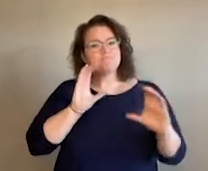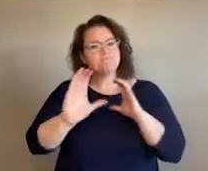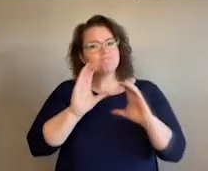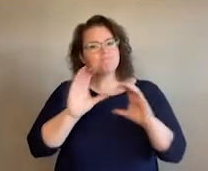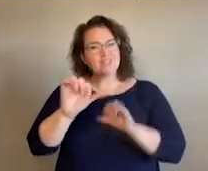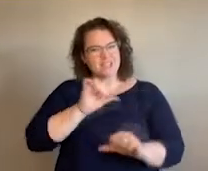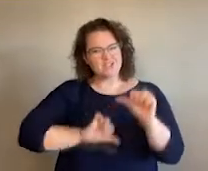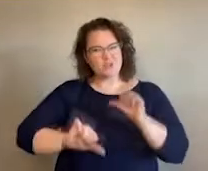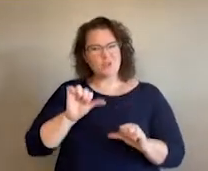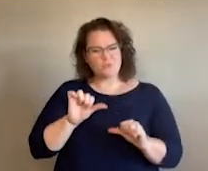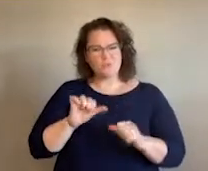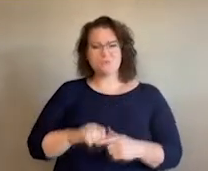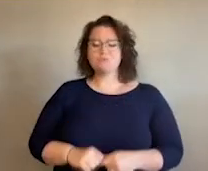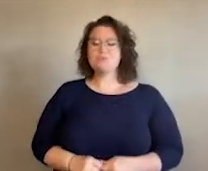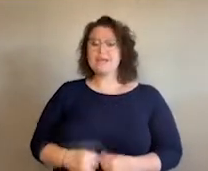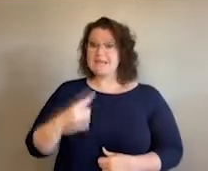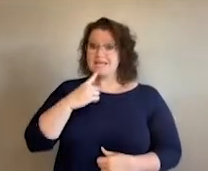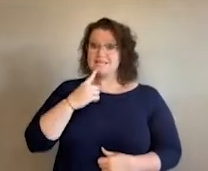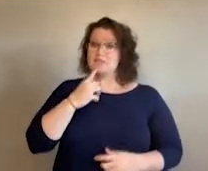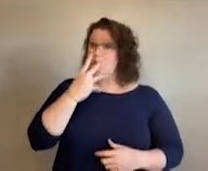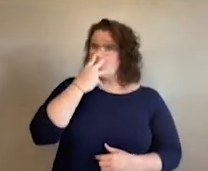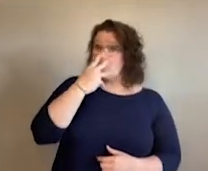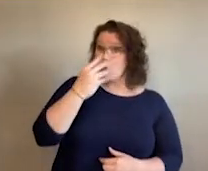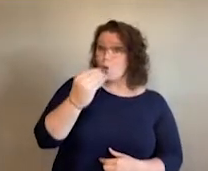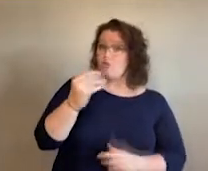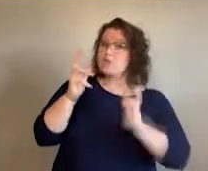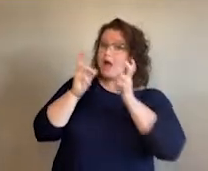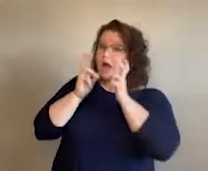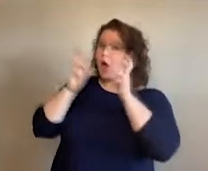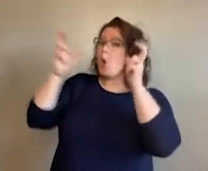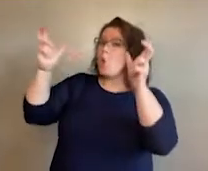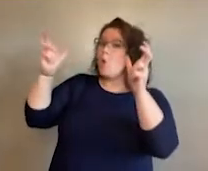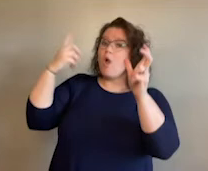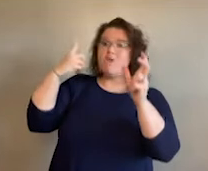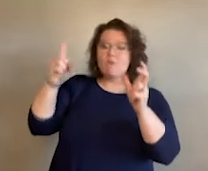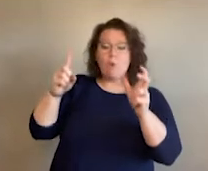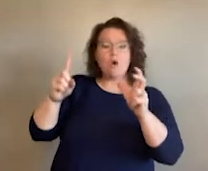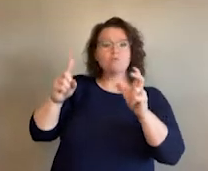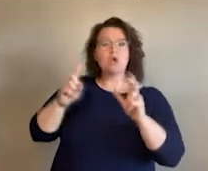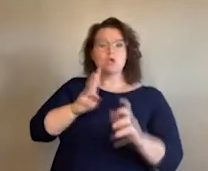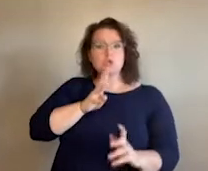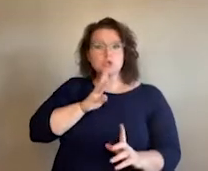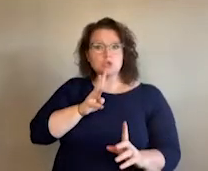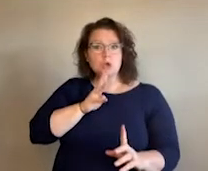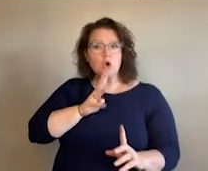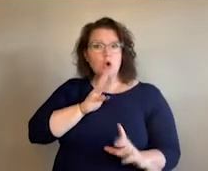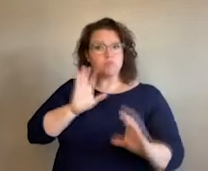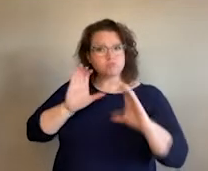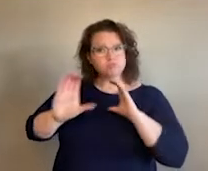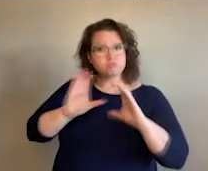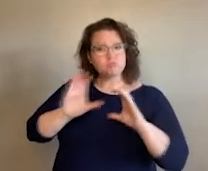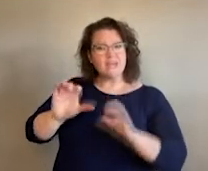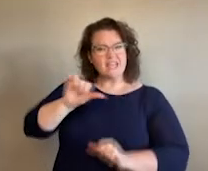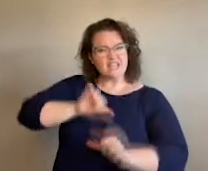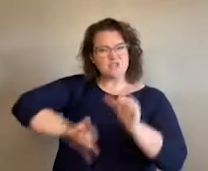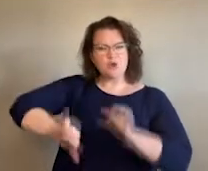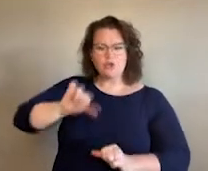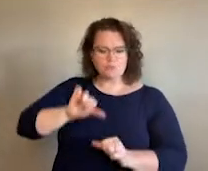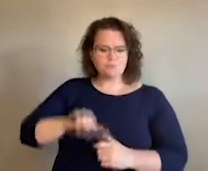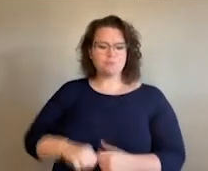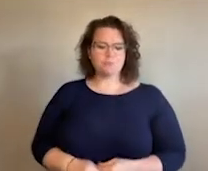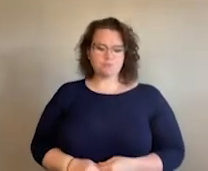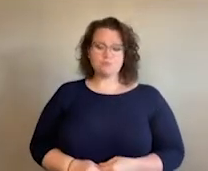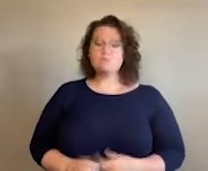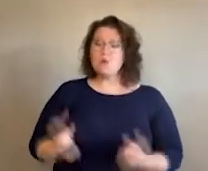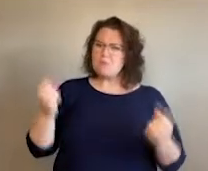says, wolves howl to talk to each other. So I wanted her to learn just like what we learn. So a lot of times in